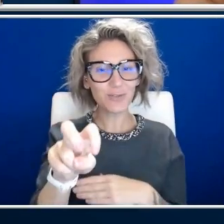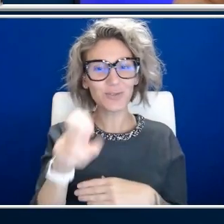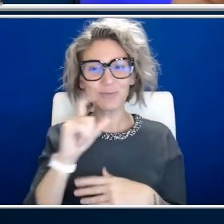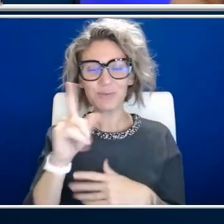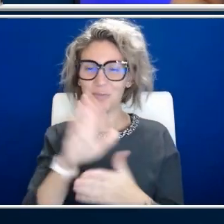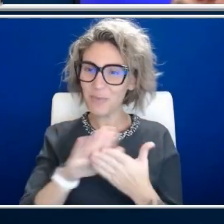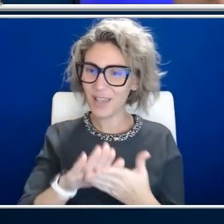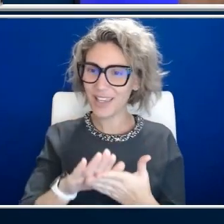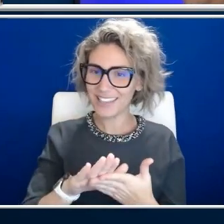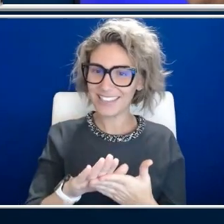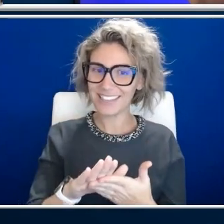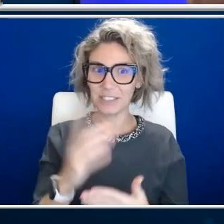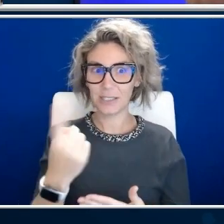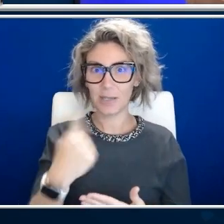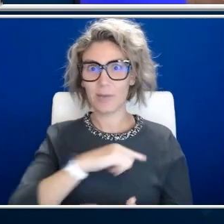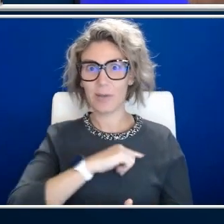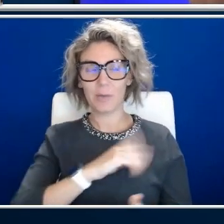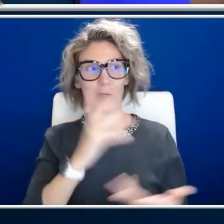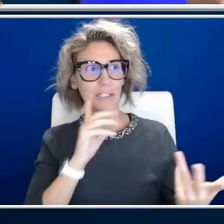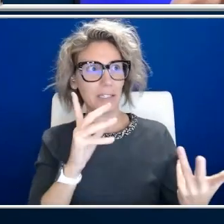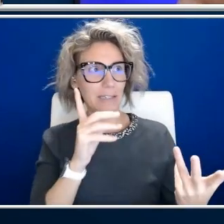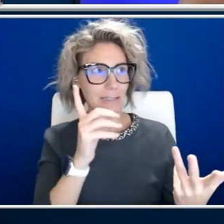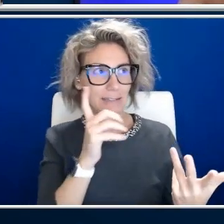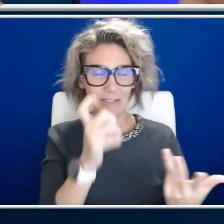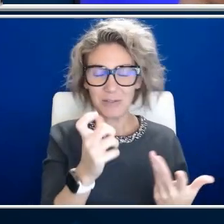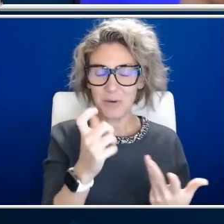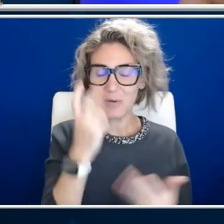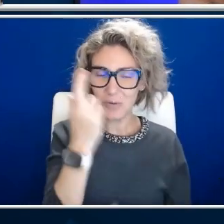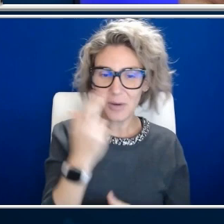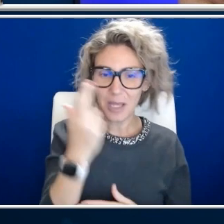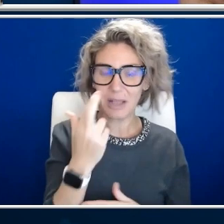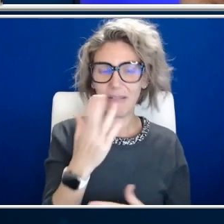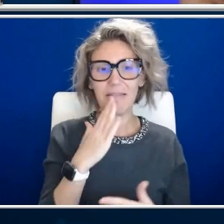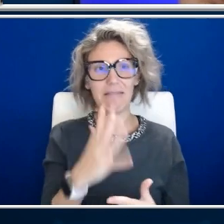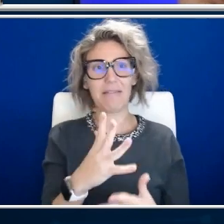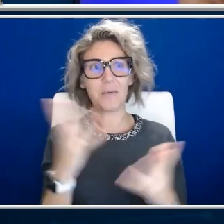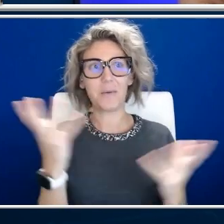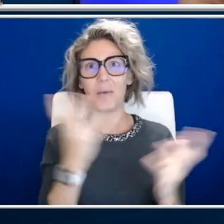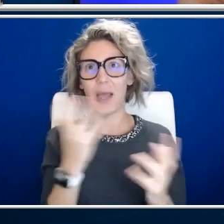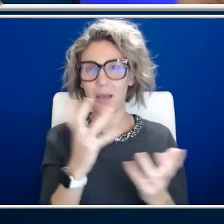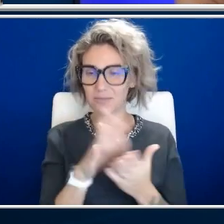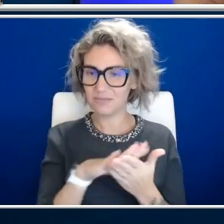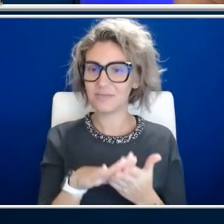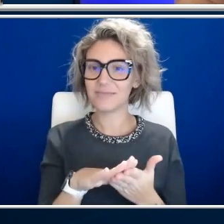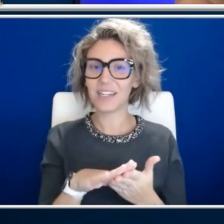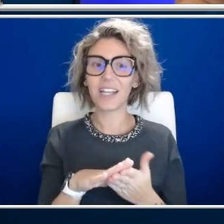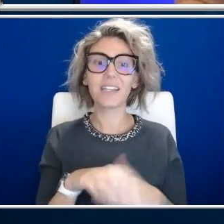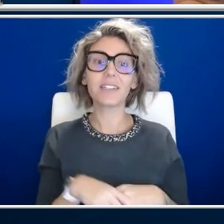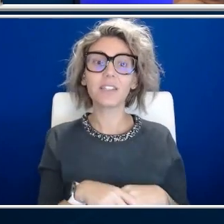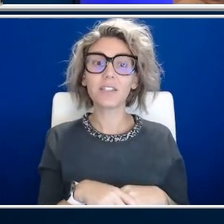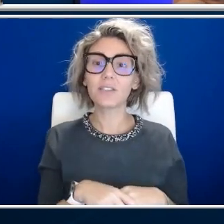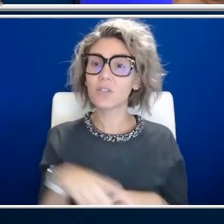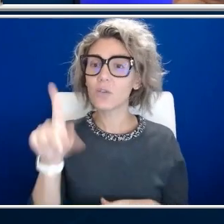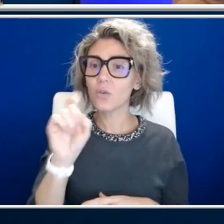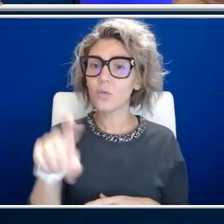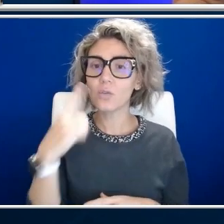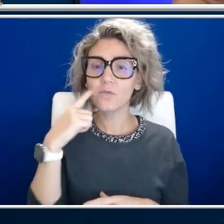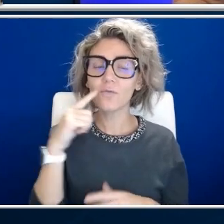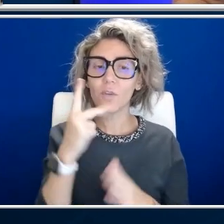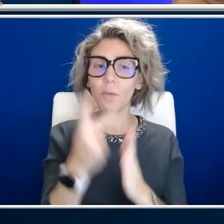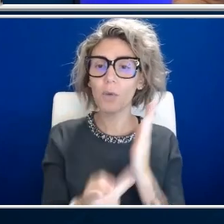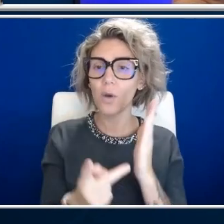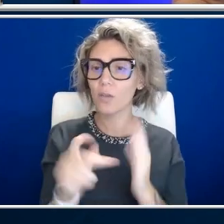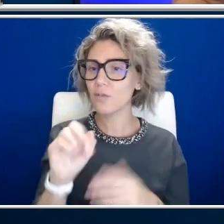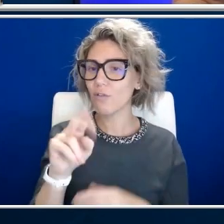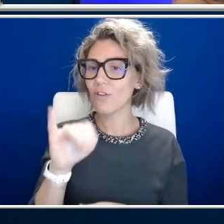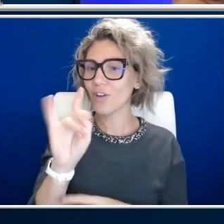take for granted, being able to actually plan things out and know that you're going to be well enough to do it. This question is for both of you. Audrey, get